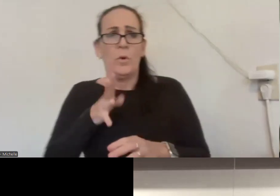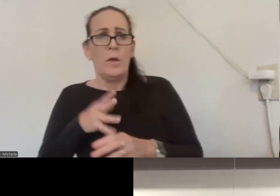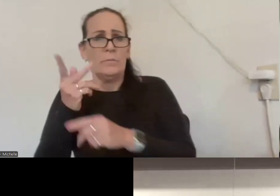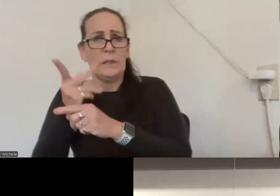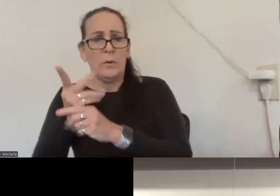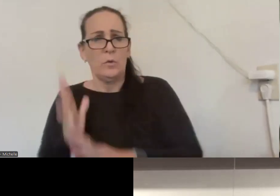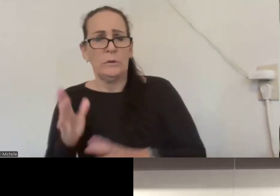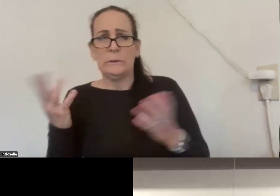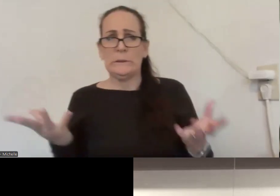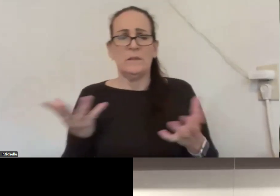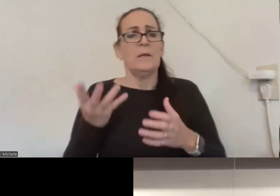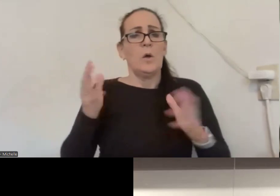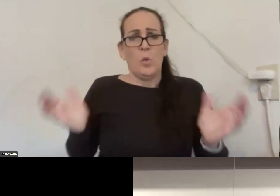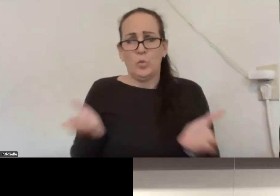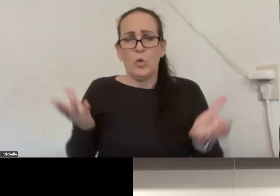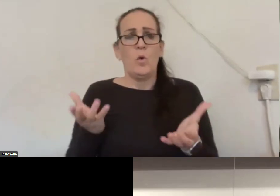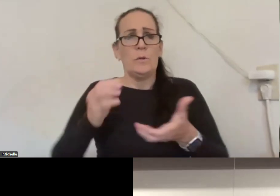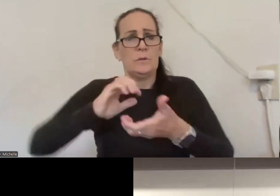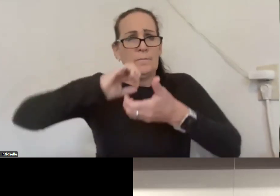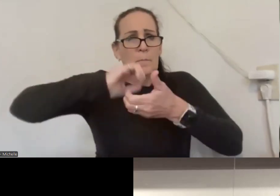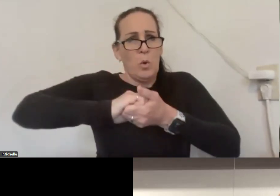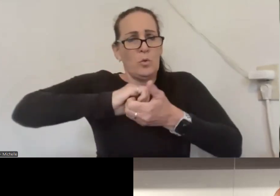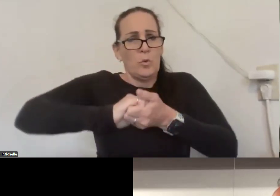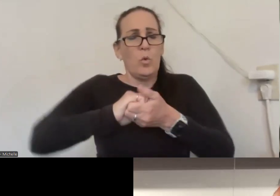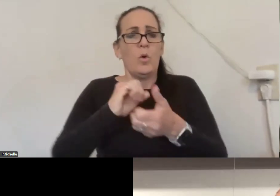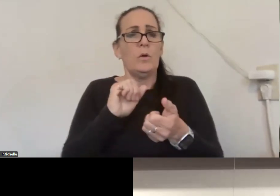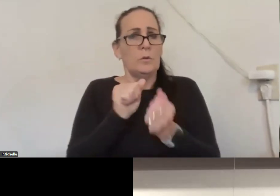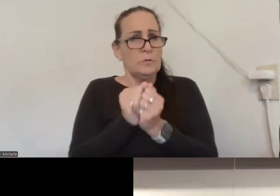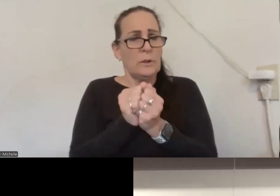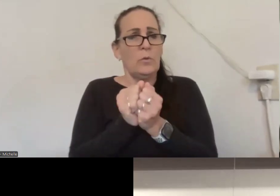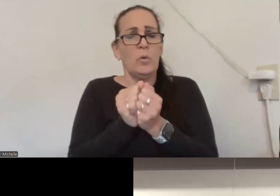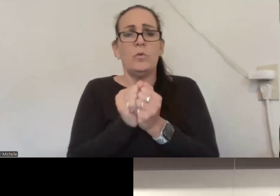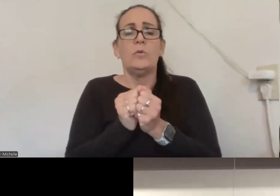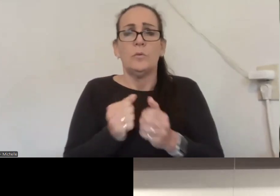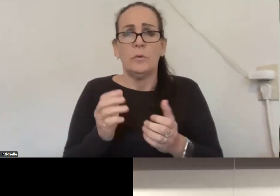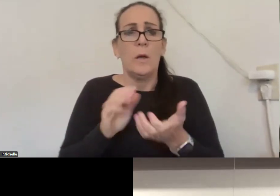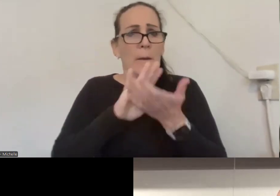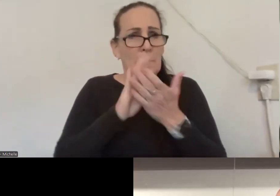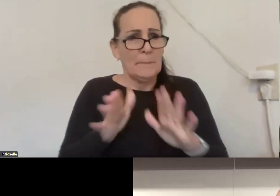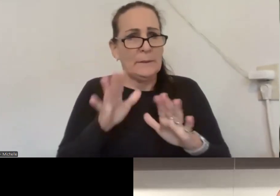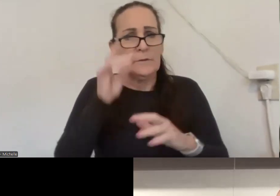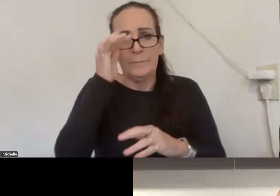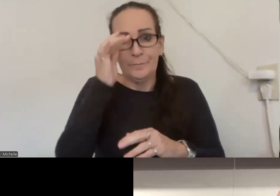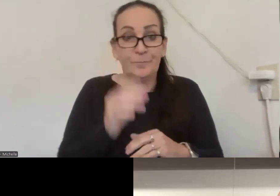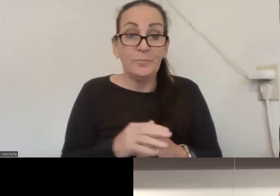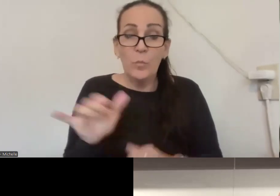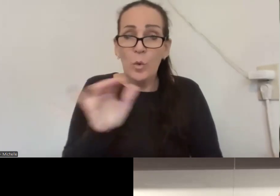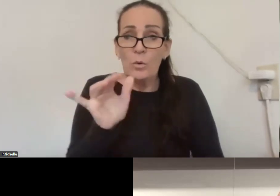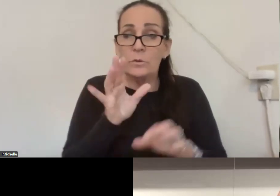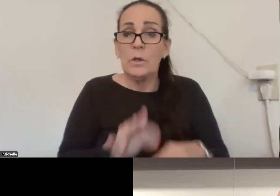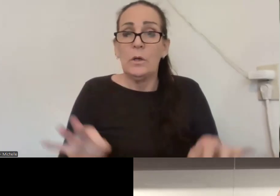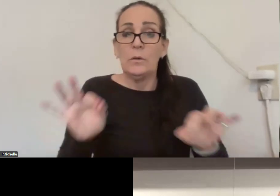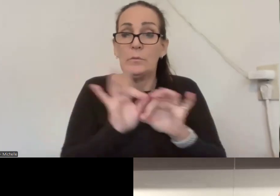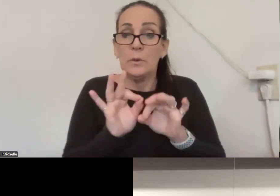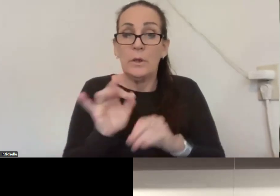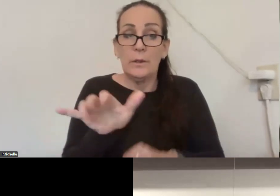better partnership with men. And then another recommendation that I feel is that we need